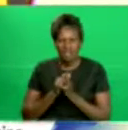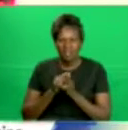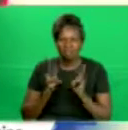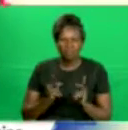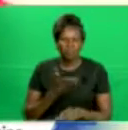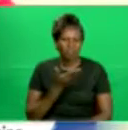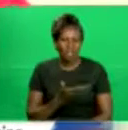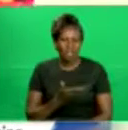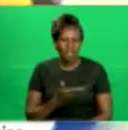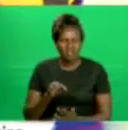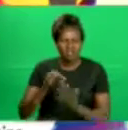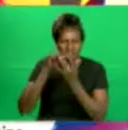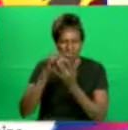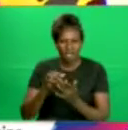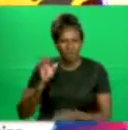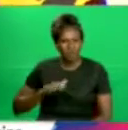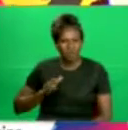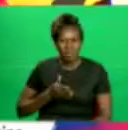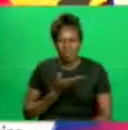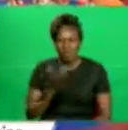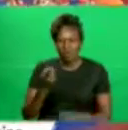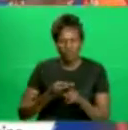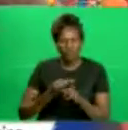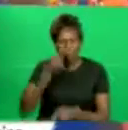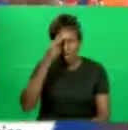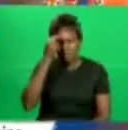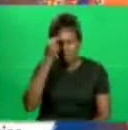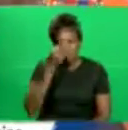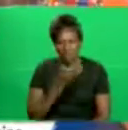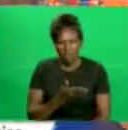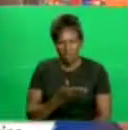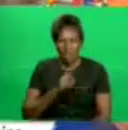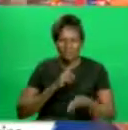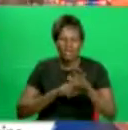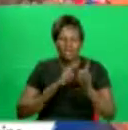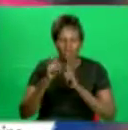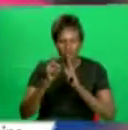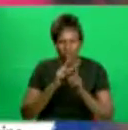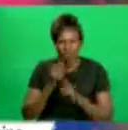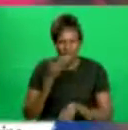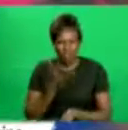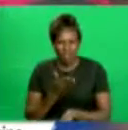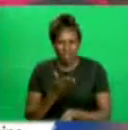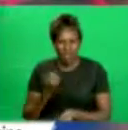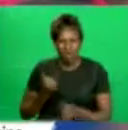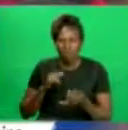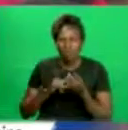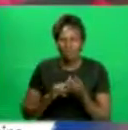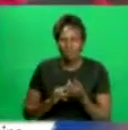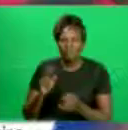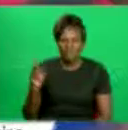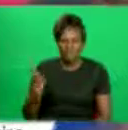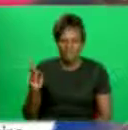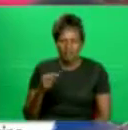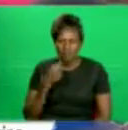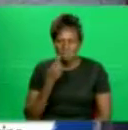watu, hasa hawa wa mama wetu wa Masai. Akizungumza wakati wa hafla hiyo, Bi Kenyatta alisema ajenda